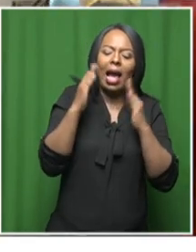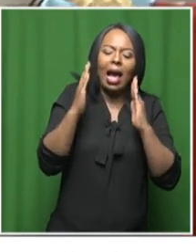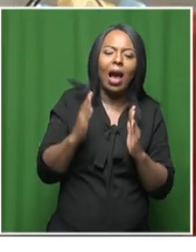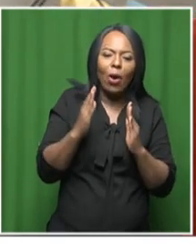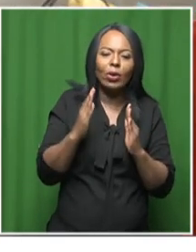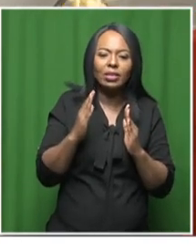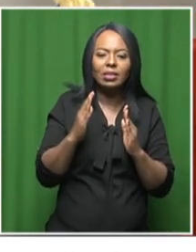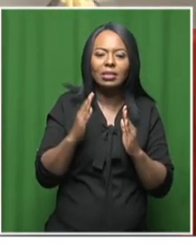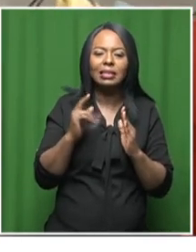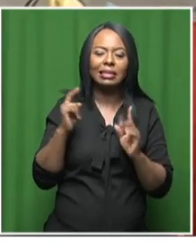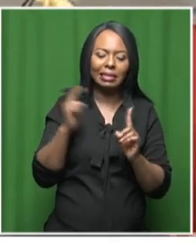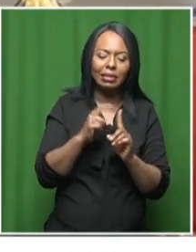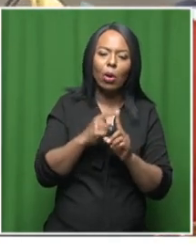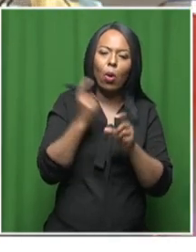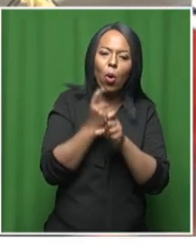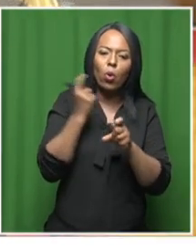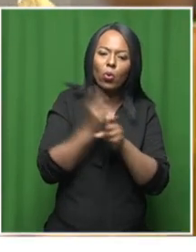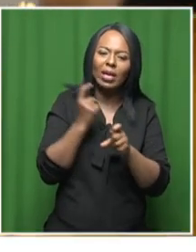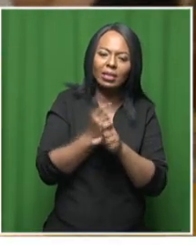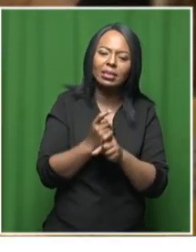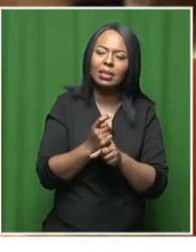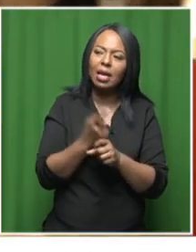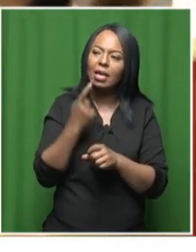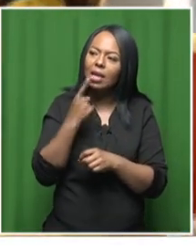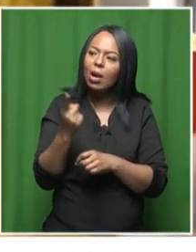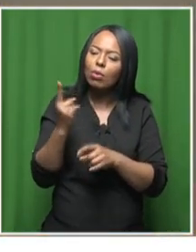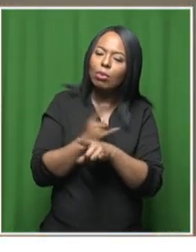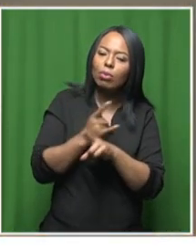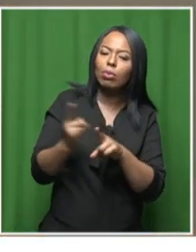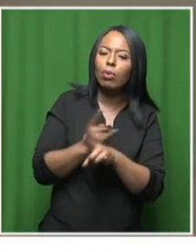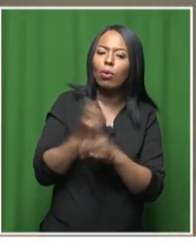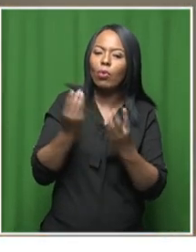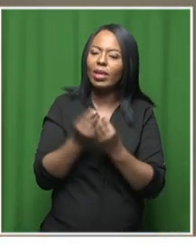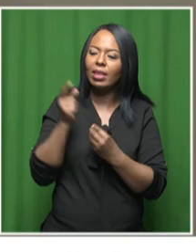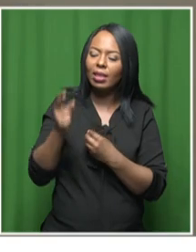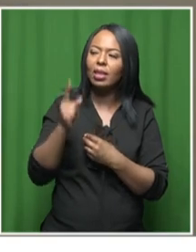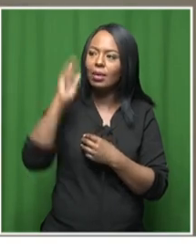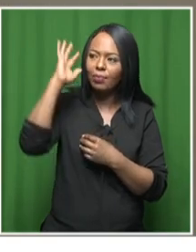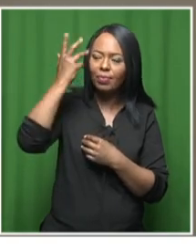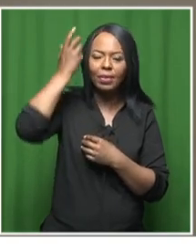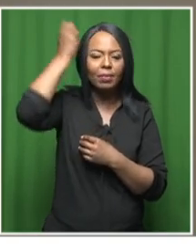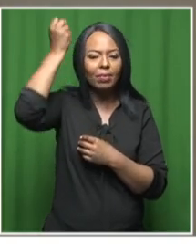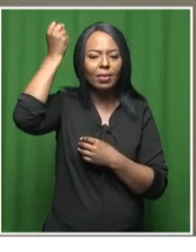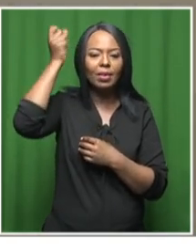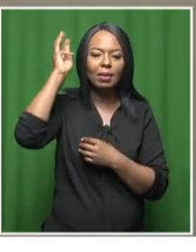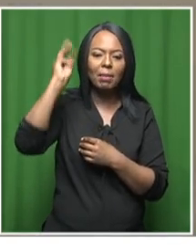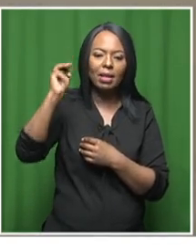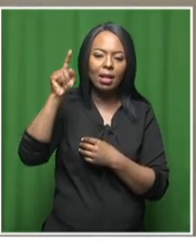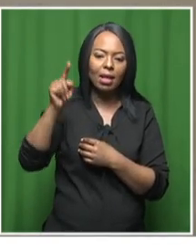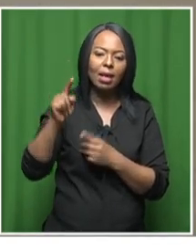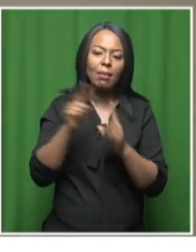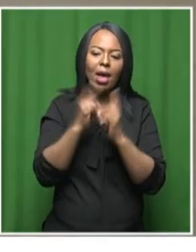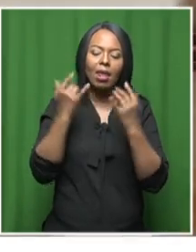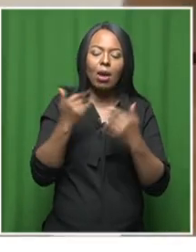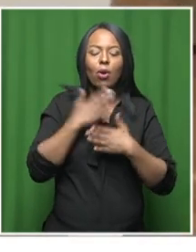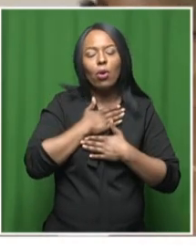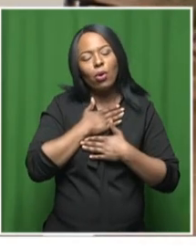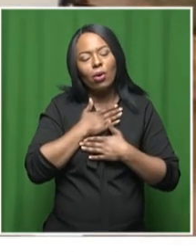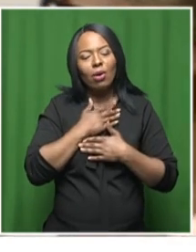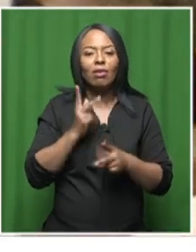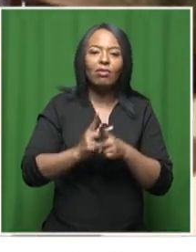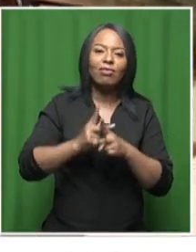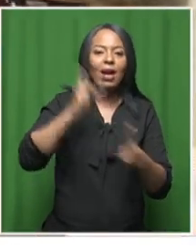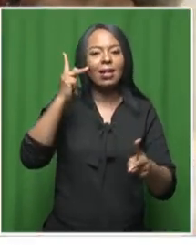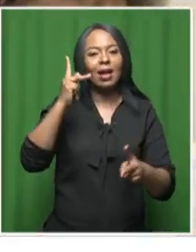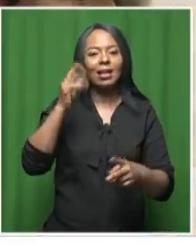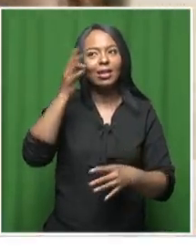amongst the issues she talked about with the late ANC struggle veteran. And now finally, her wish has been fulfilled. This is